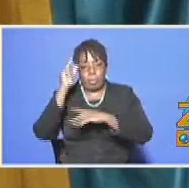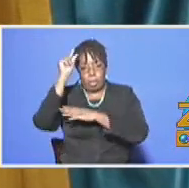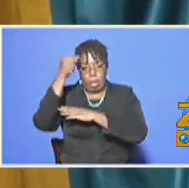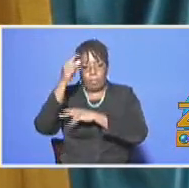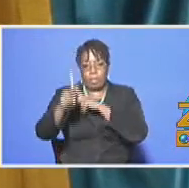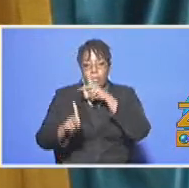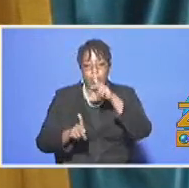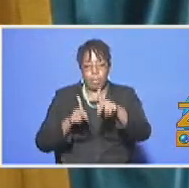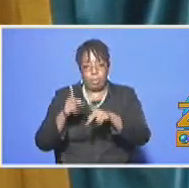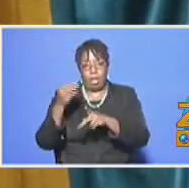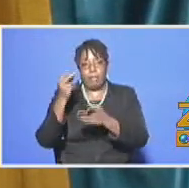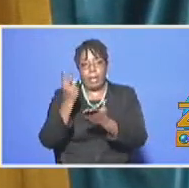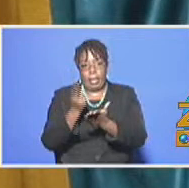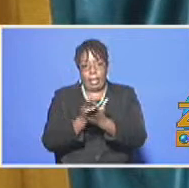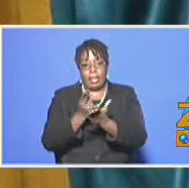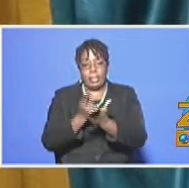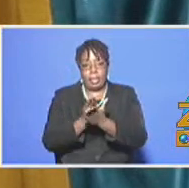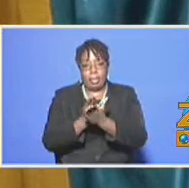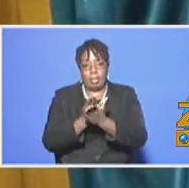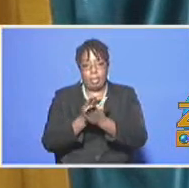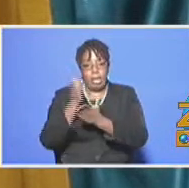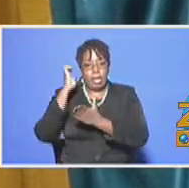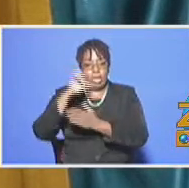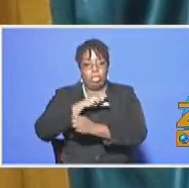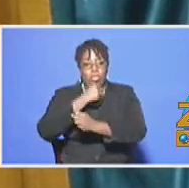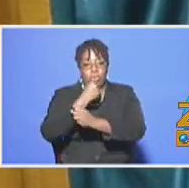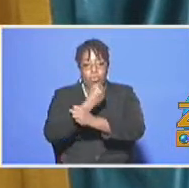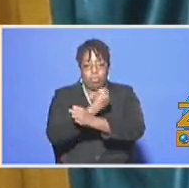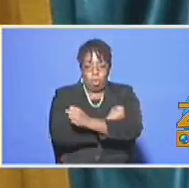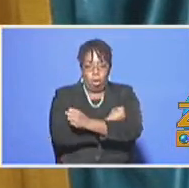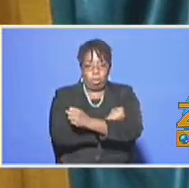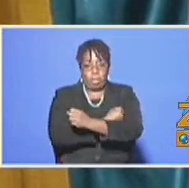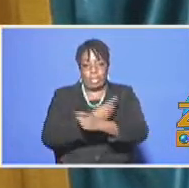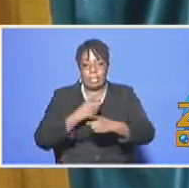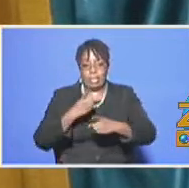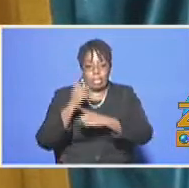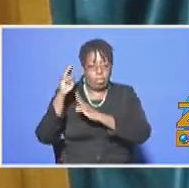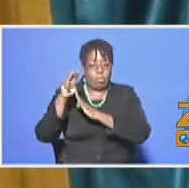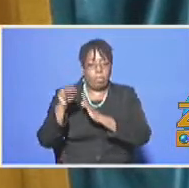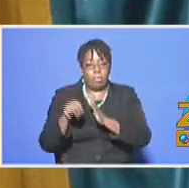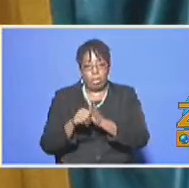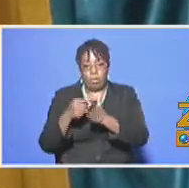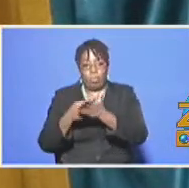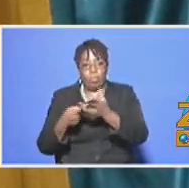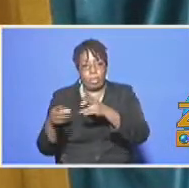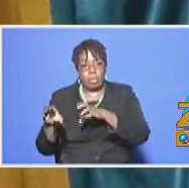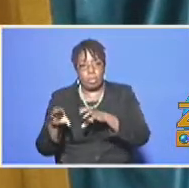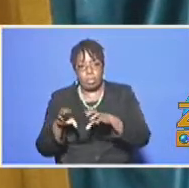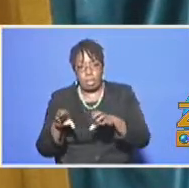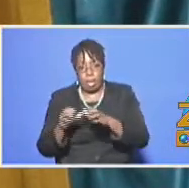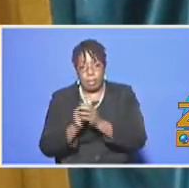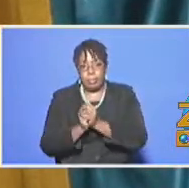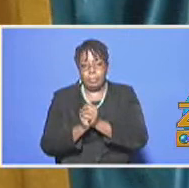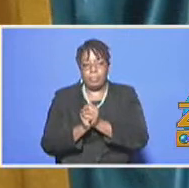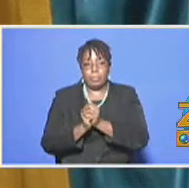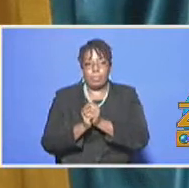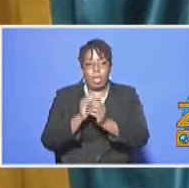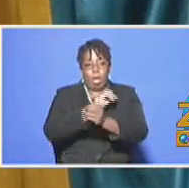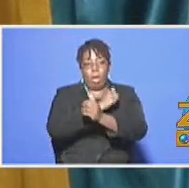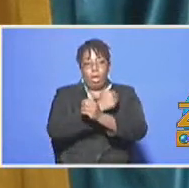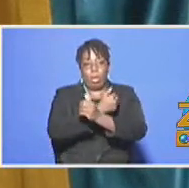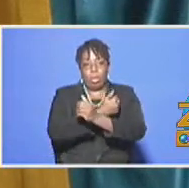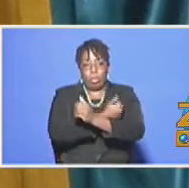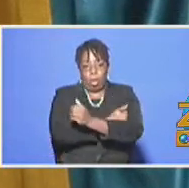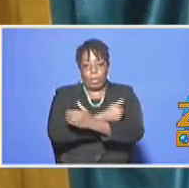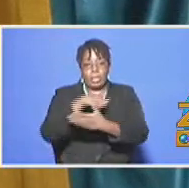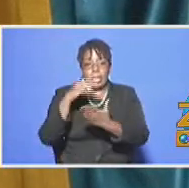people of Haiti. In doing so, he strongly condemned the actions of the perpetrators. Now, according to authorities on the ground